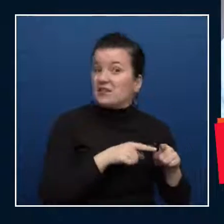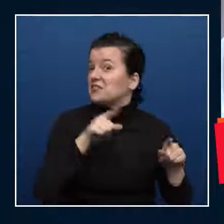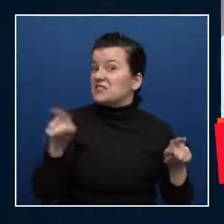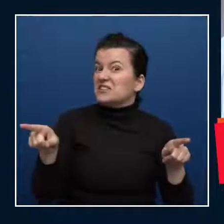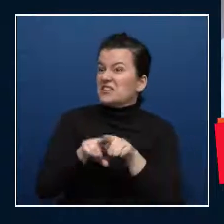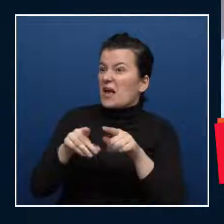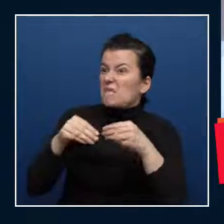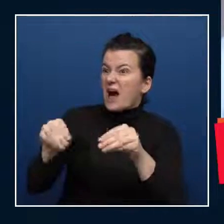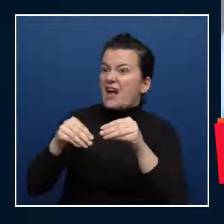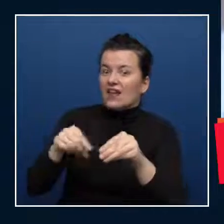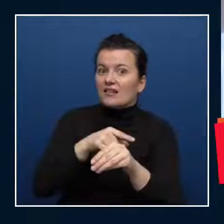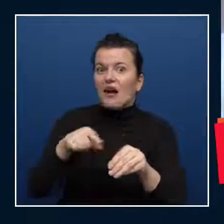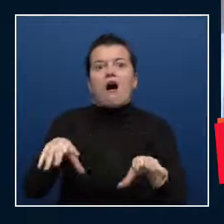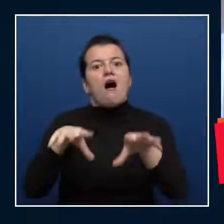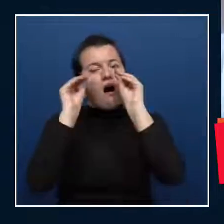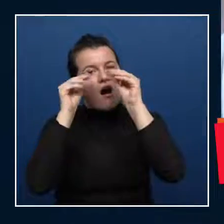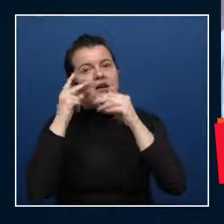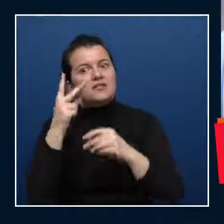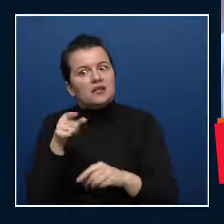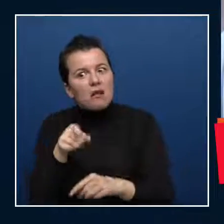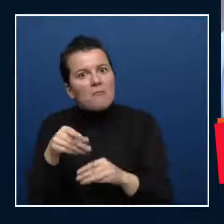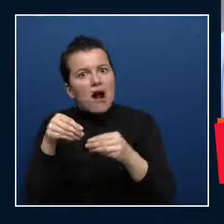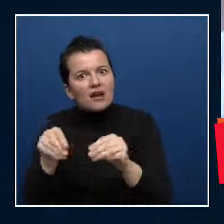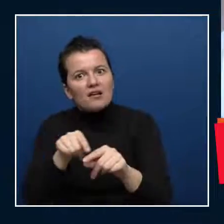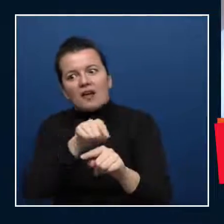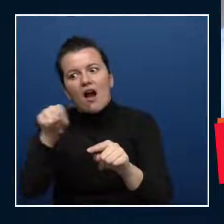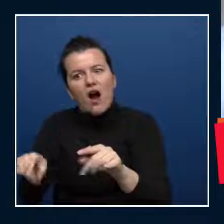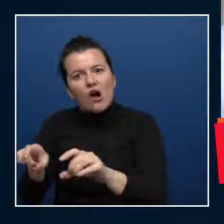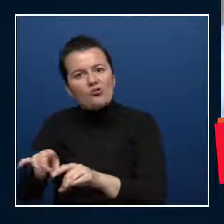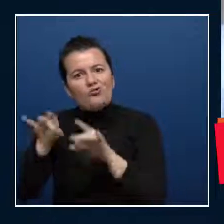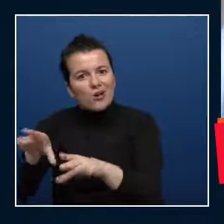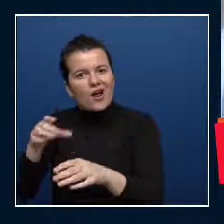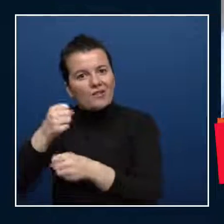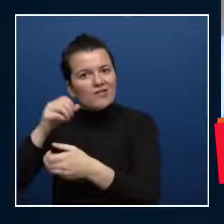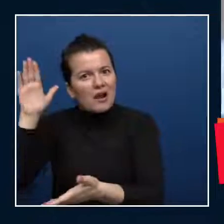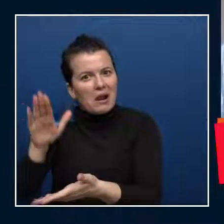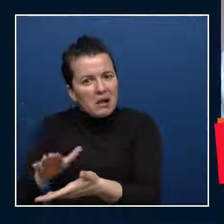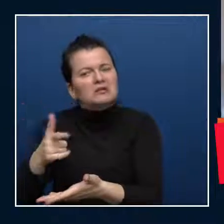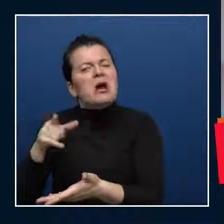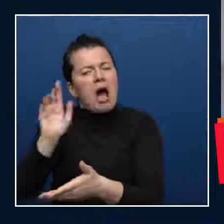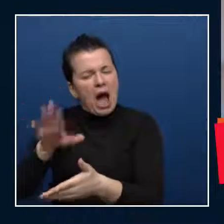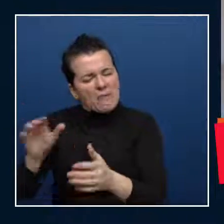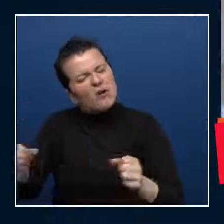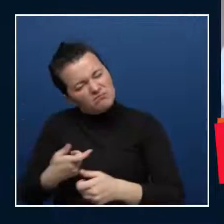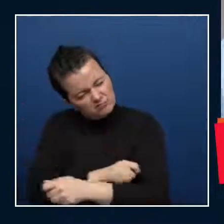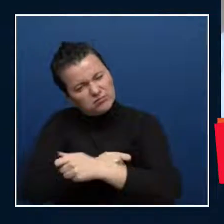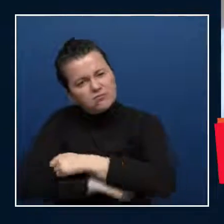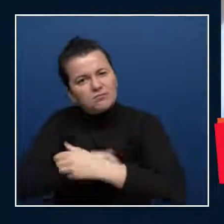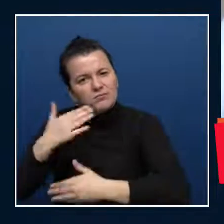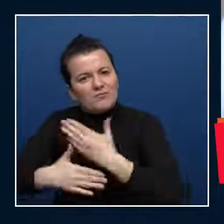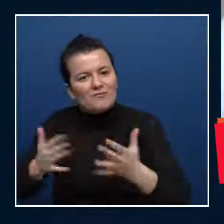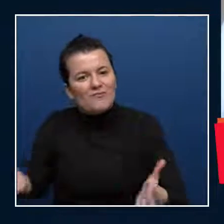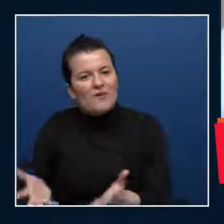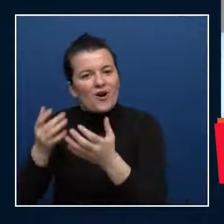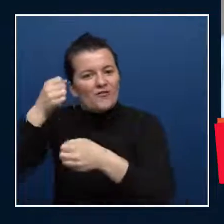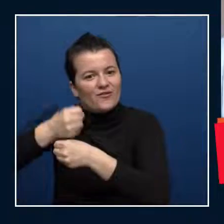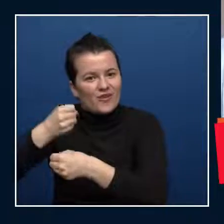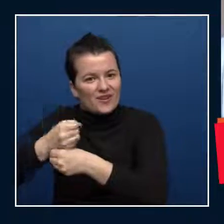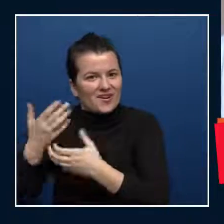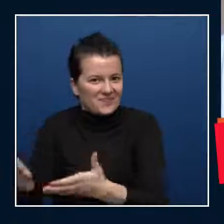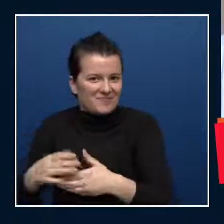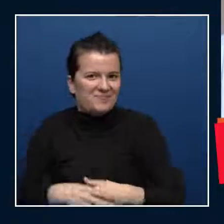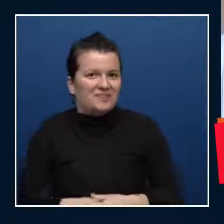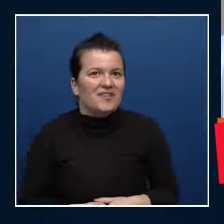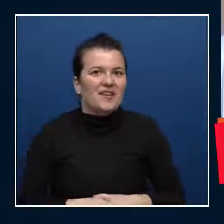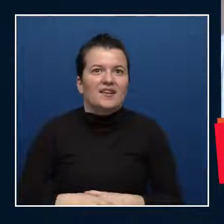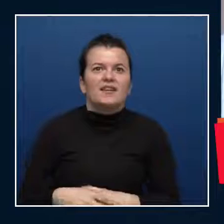from Australia. We need to do more. It's wonderful. And the front door protection, when you were